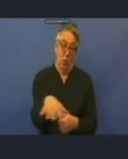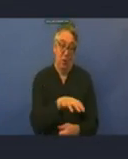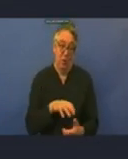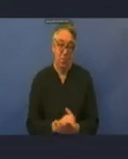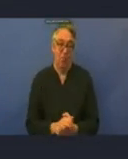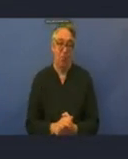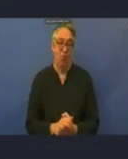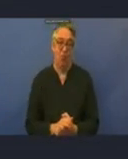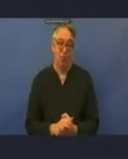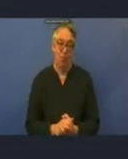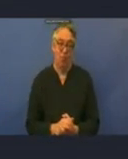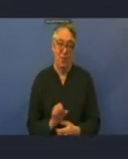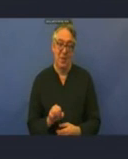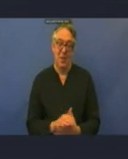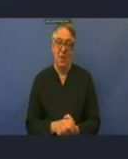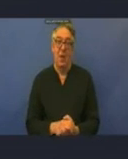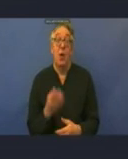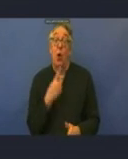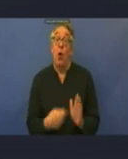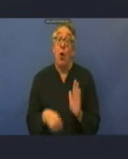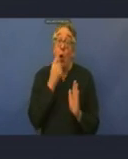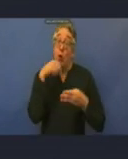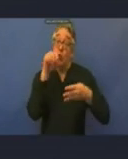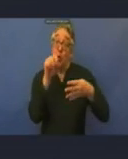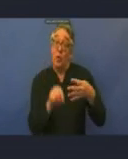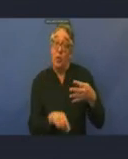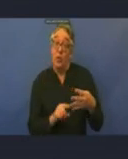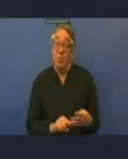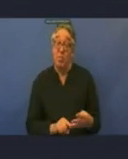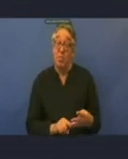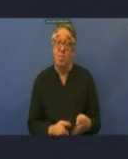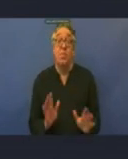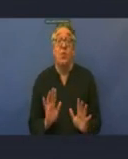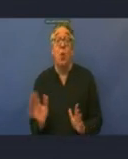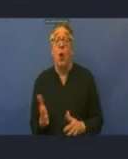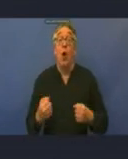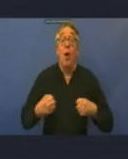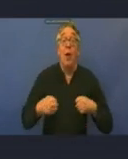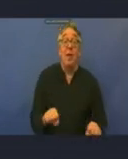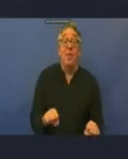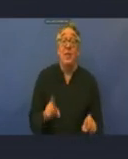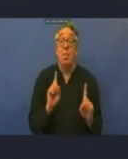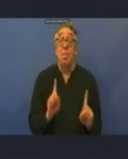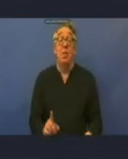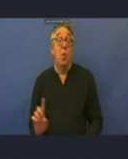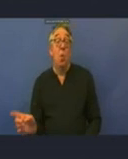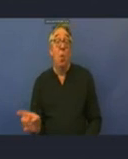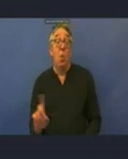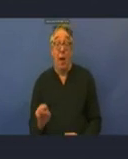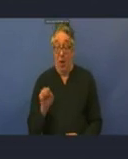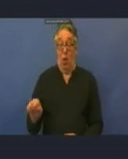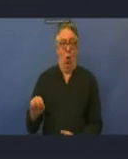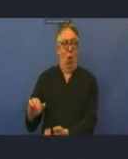Regarding the conditions, all activities must take place in the countries of the organizations